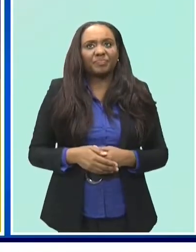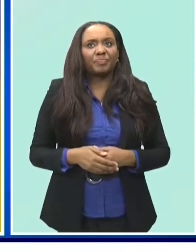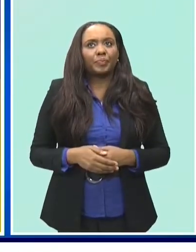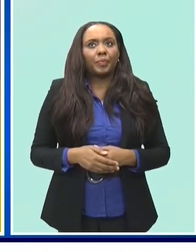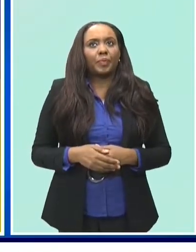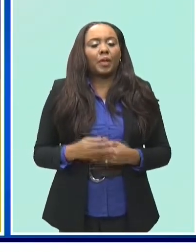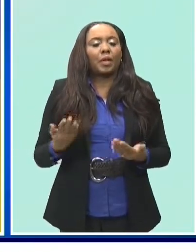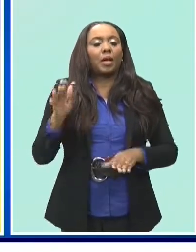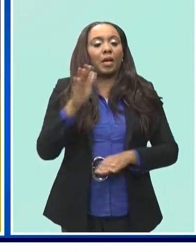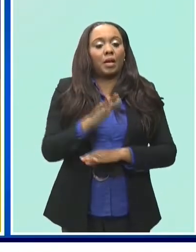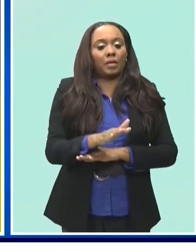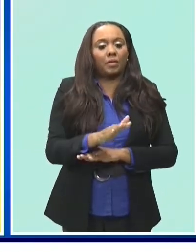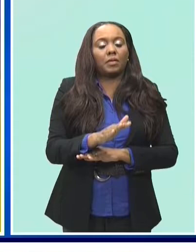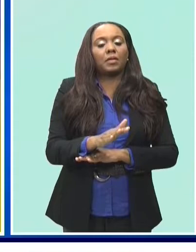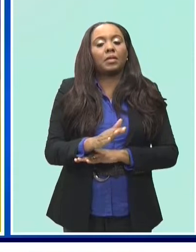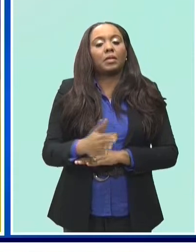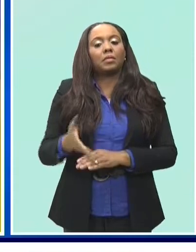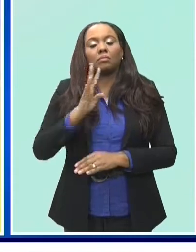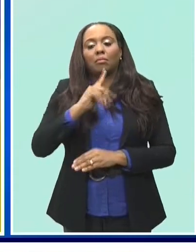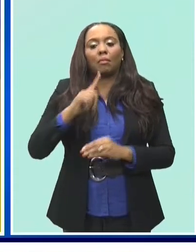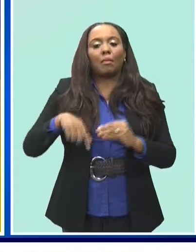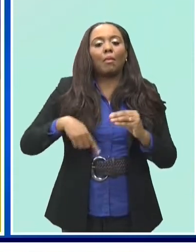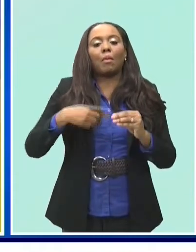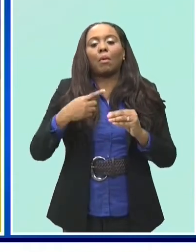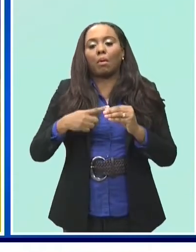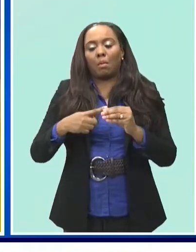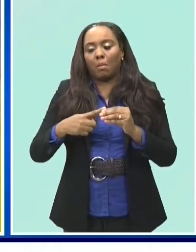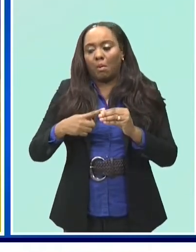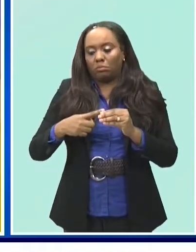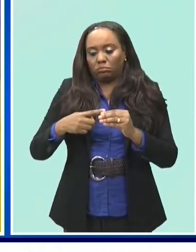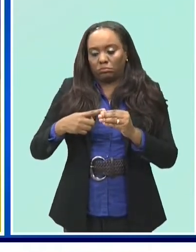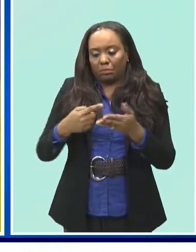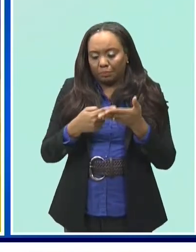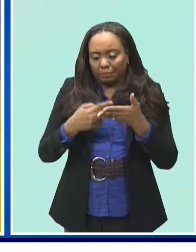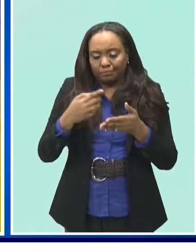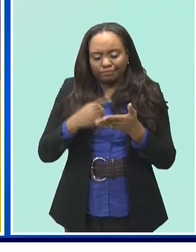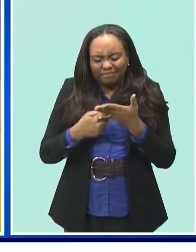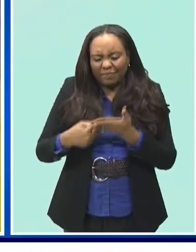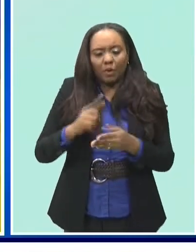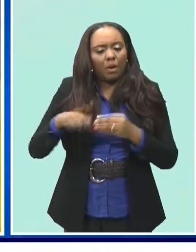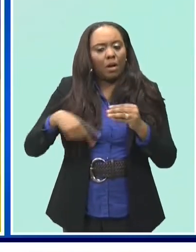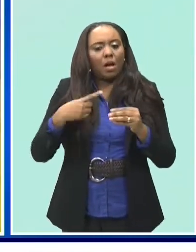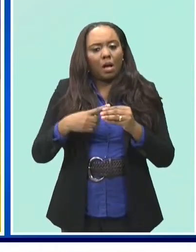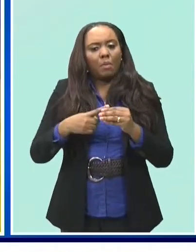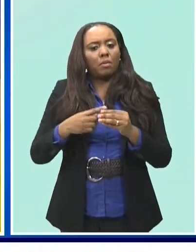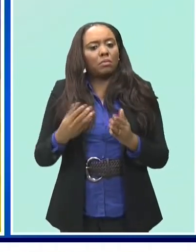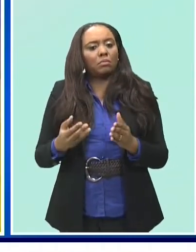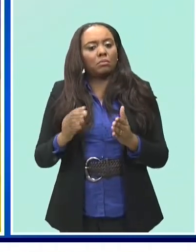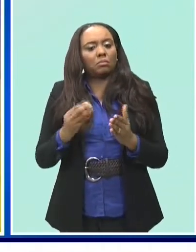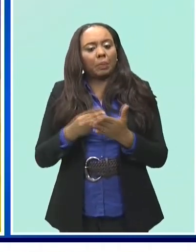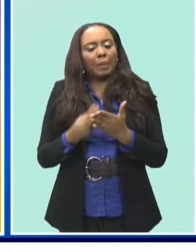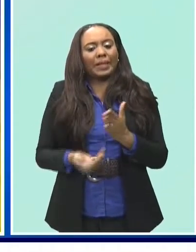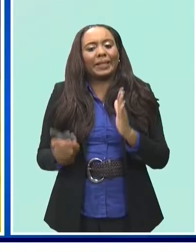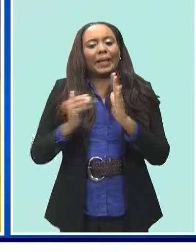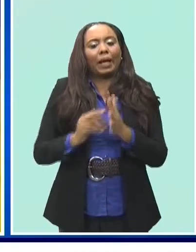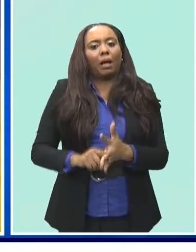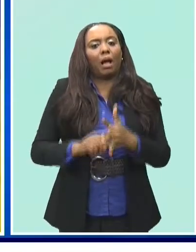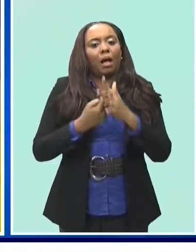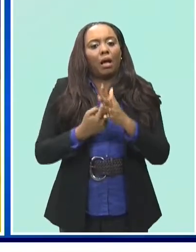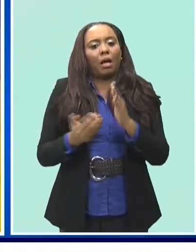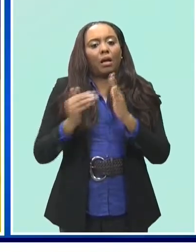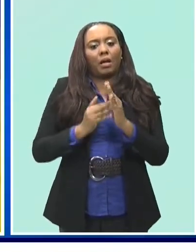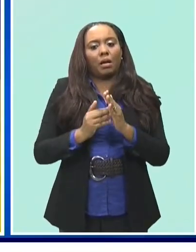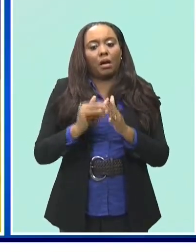Affairs confirmed that earlier today he made a follow-up check with the Accountant General and was assured that the process of reinstatement had started to have